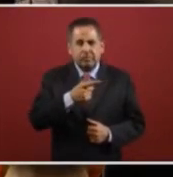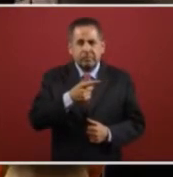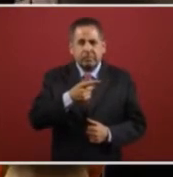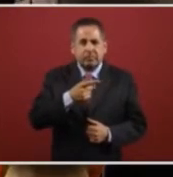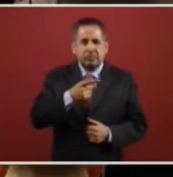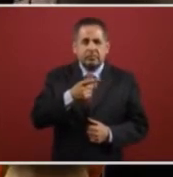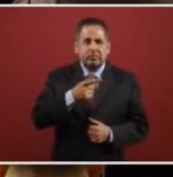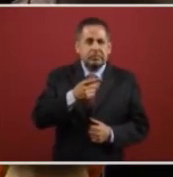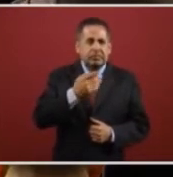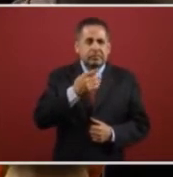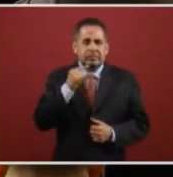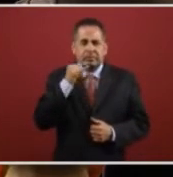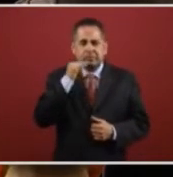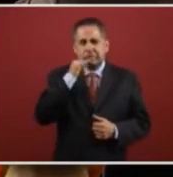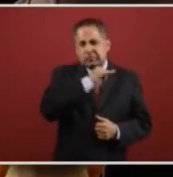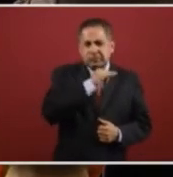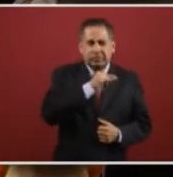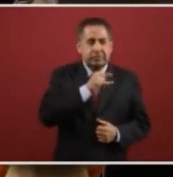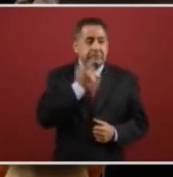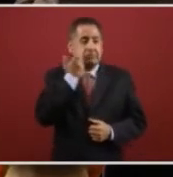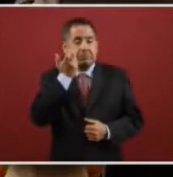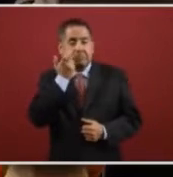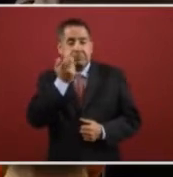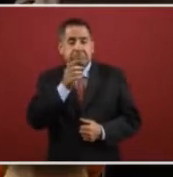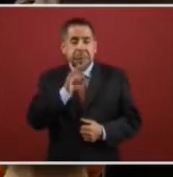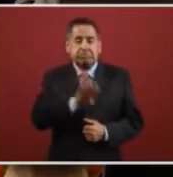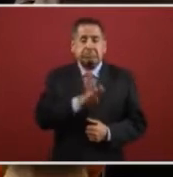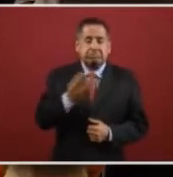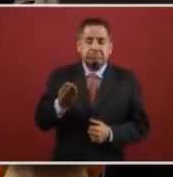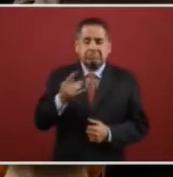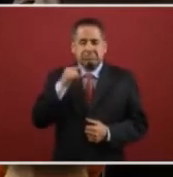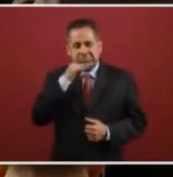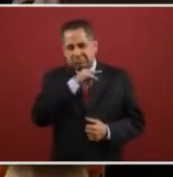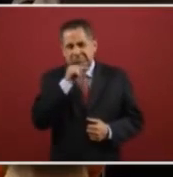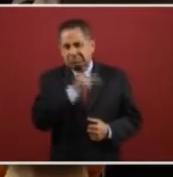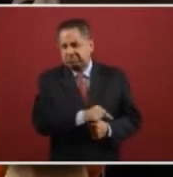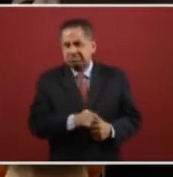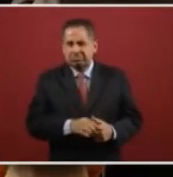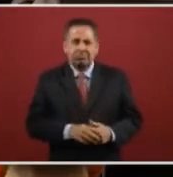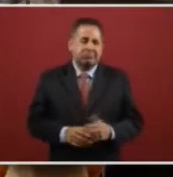And I know their double discourse, their hypocrisy.